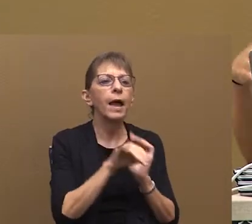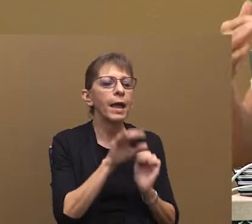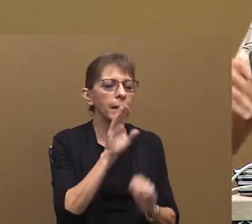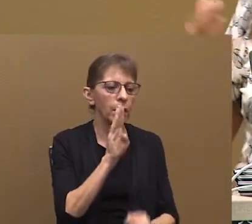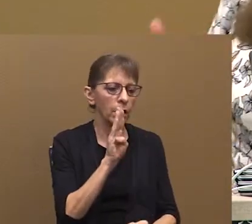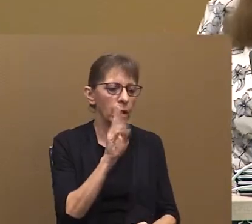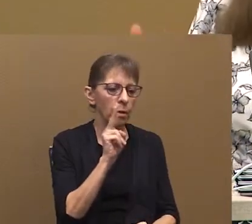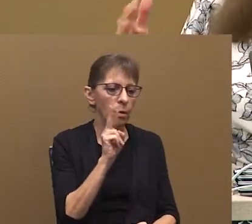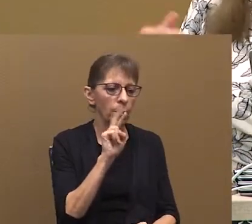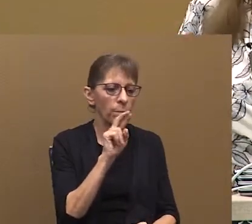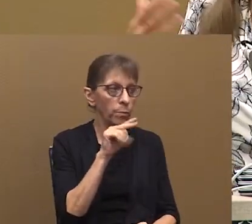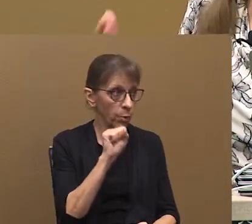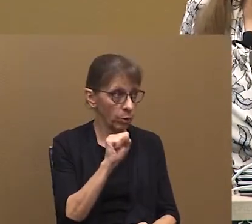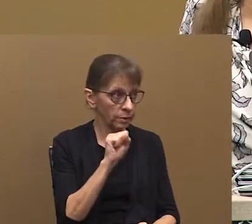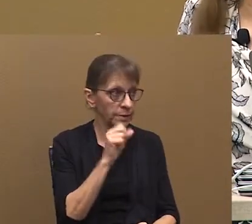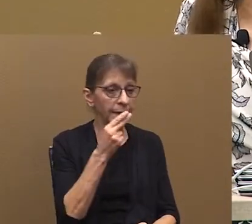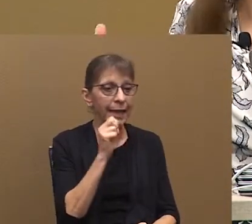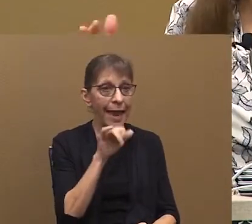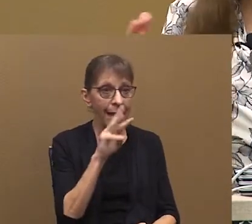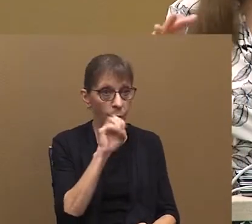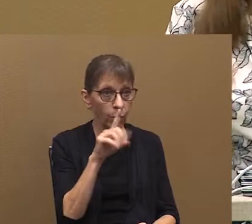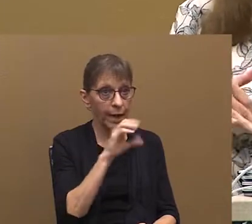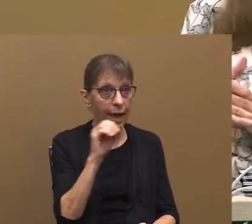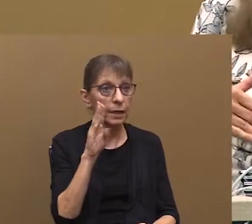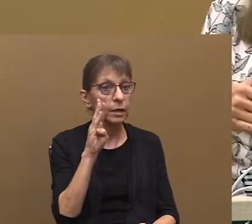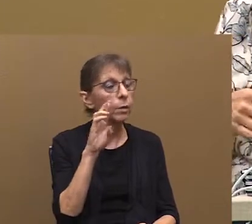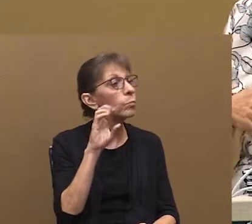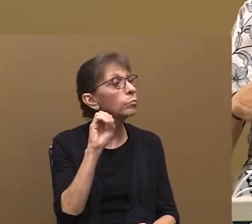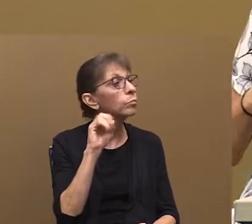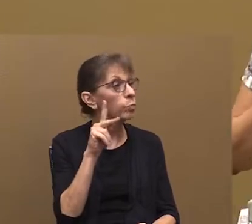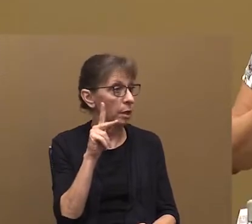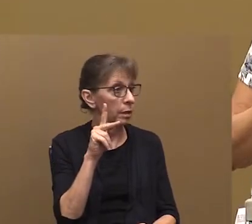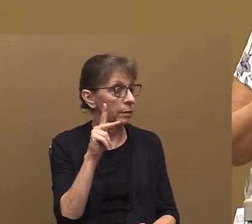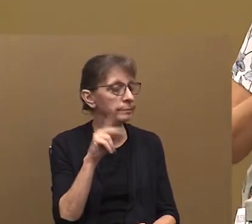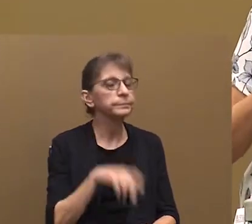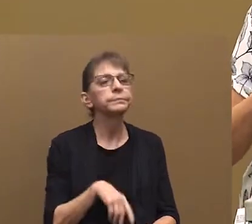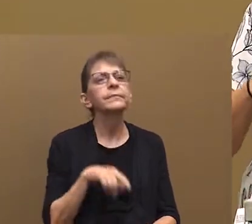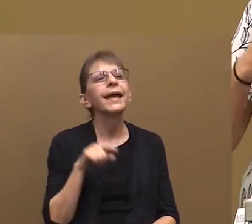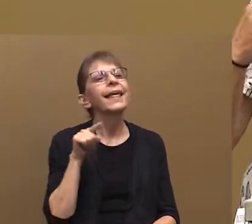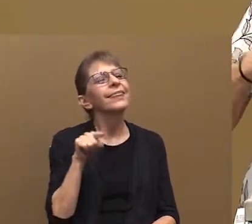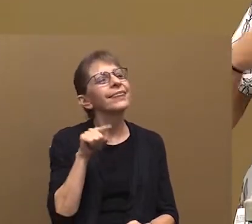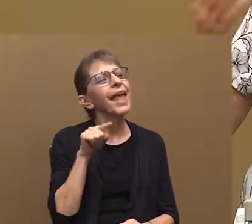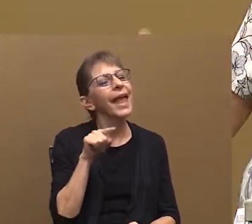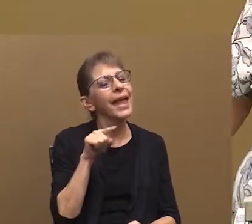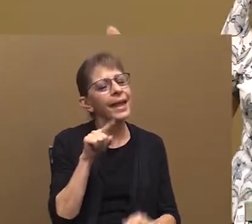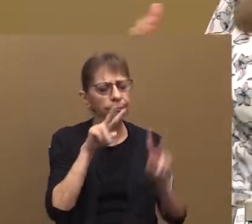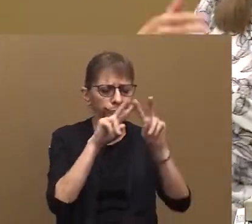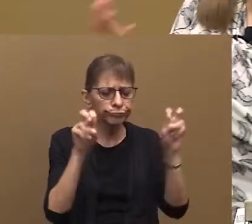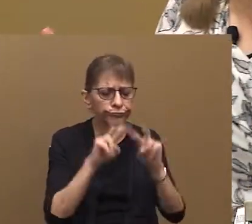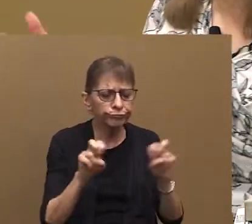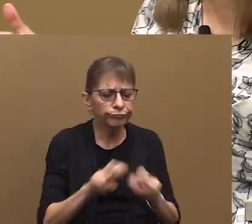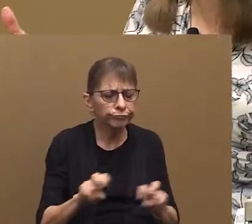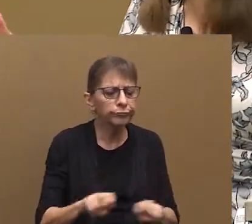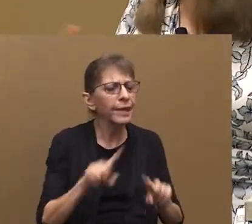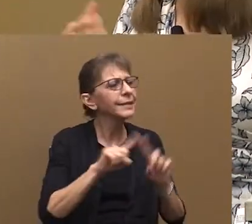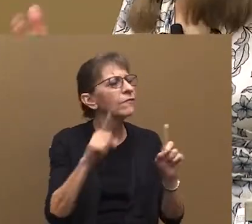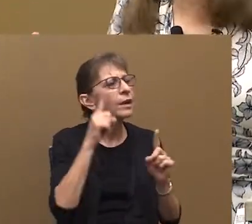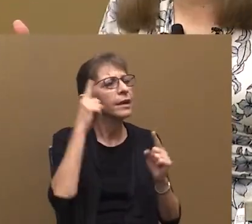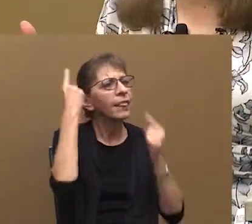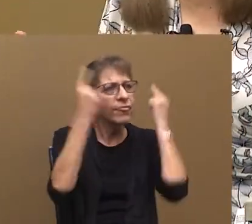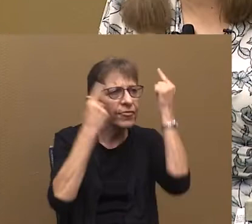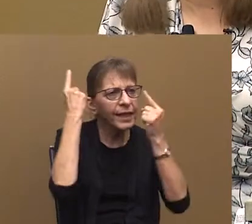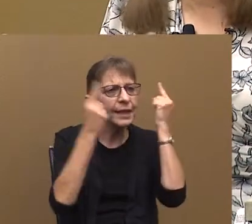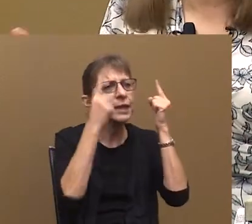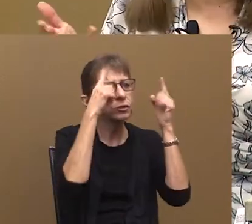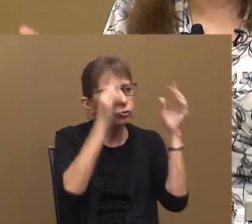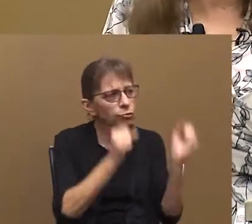developed by Burns, Haywood, and Brooks. And they looked at different thinking strategies